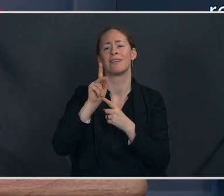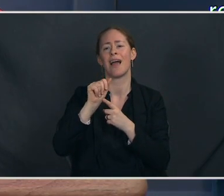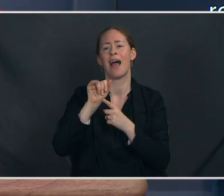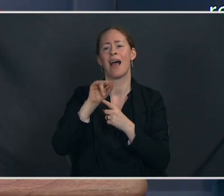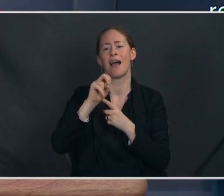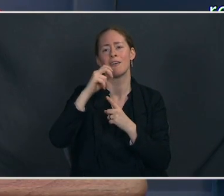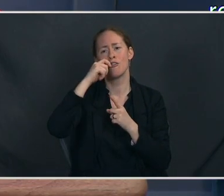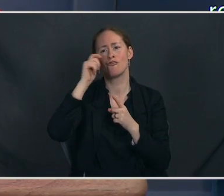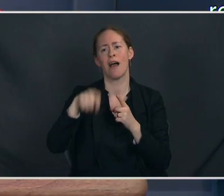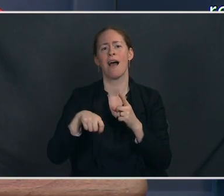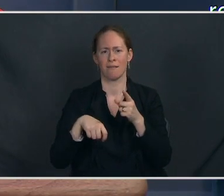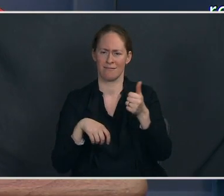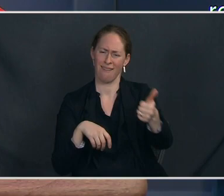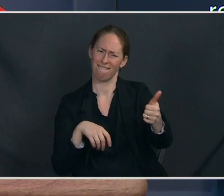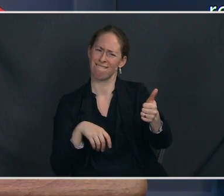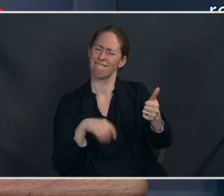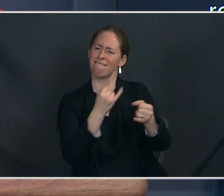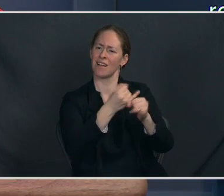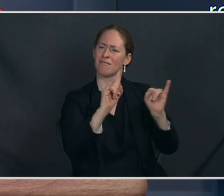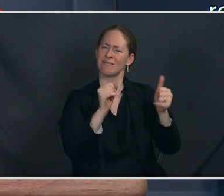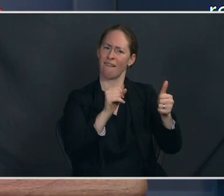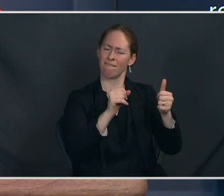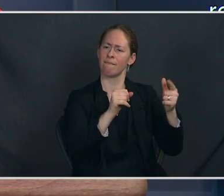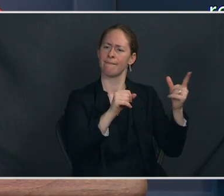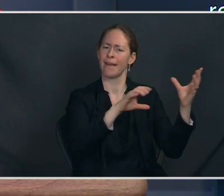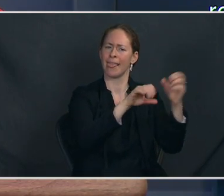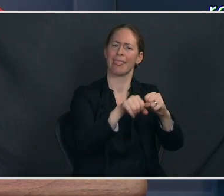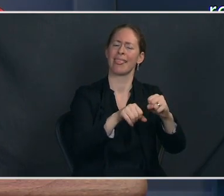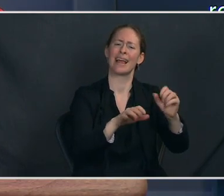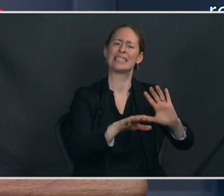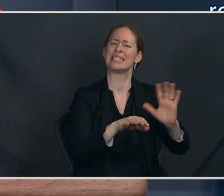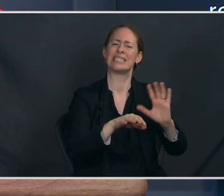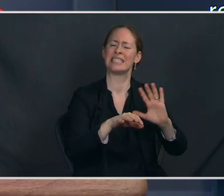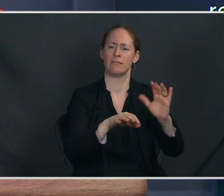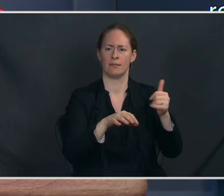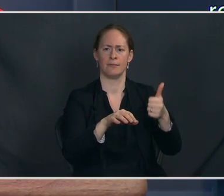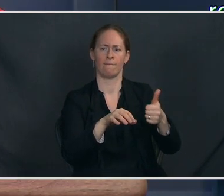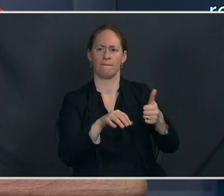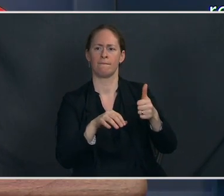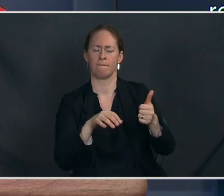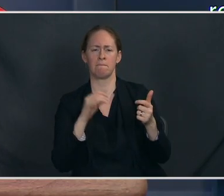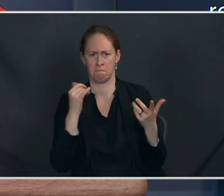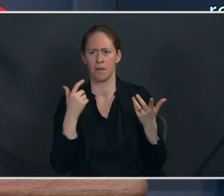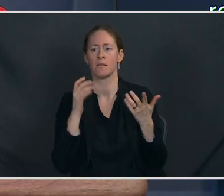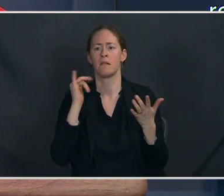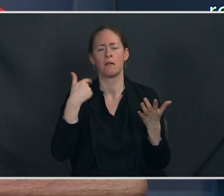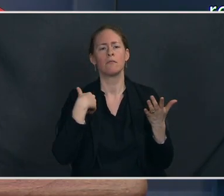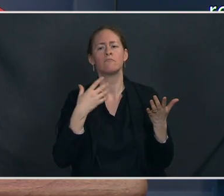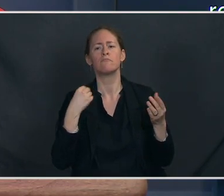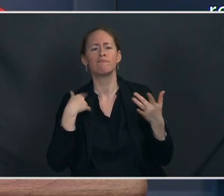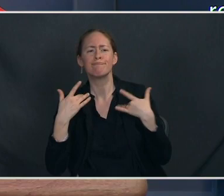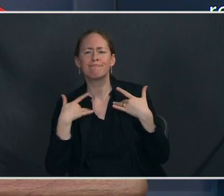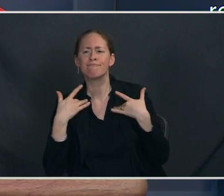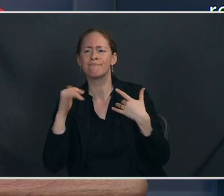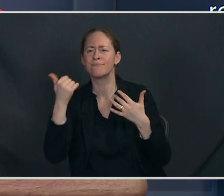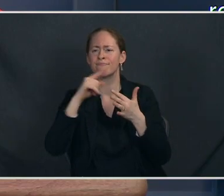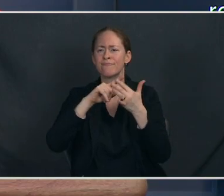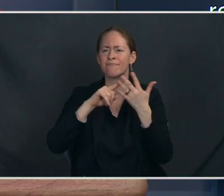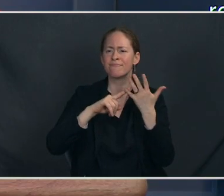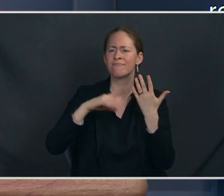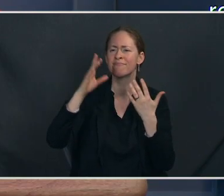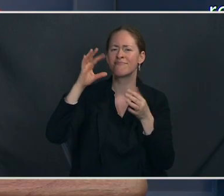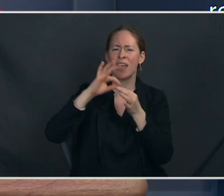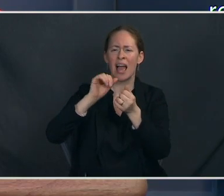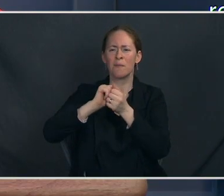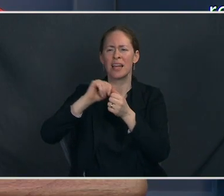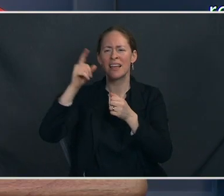Russia's ongoing aggression, and also to raise matters of concern, including the Solar Winds hack, reports of Russia placing bounties on United